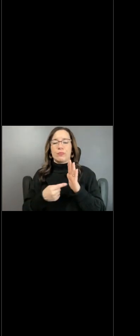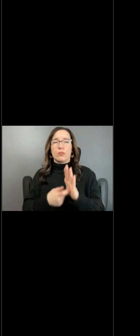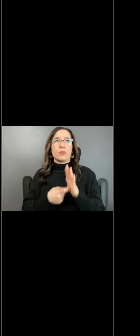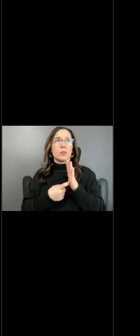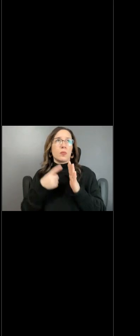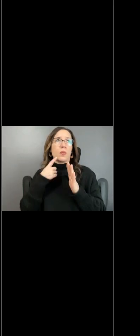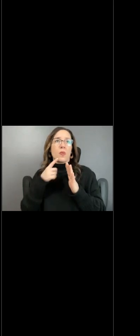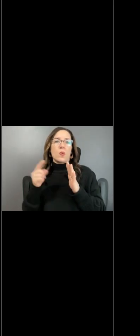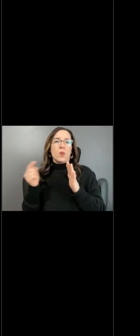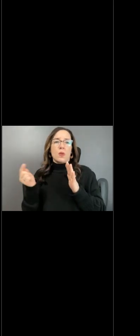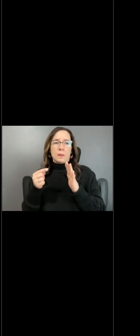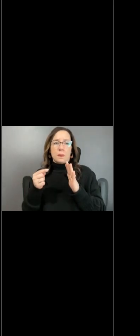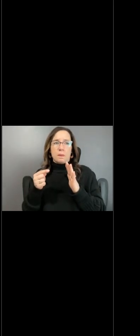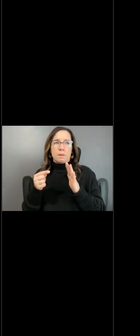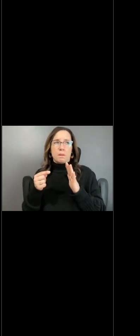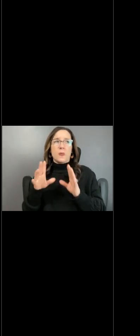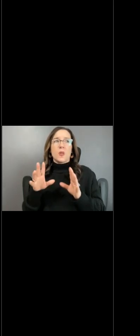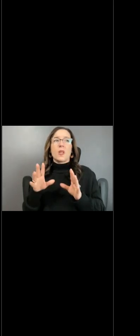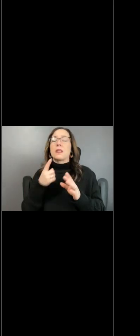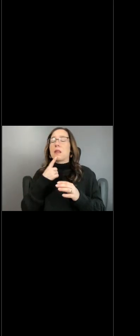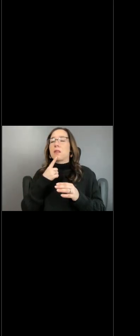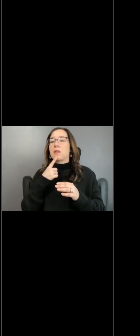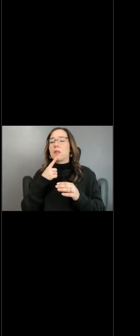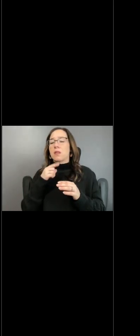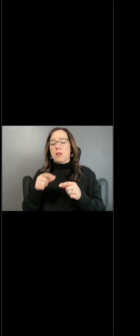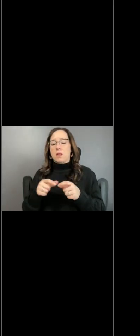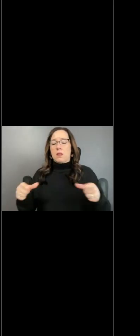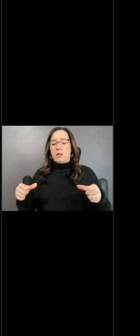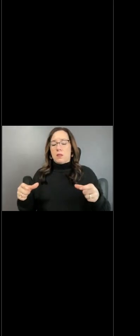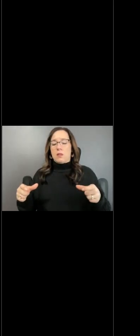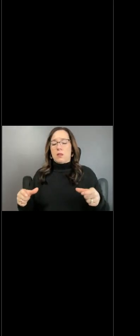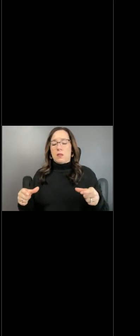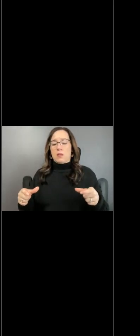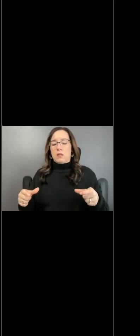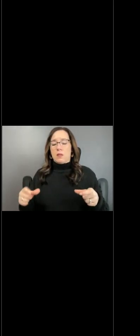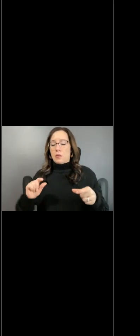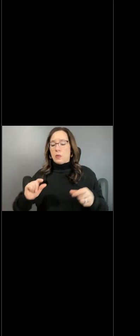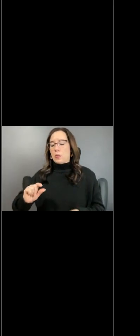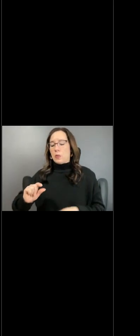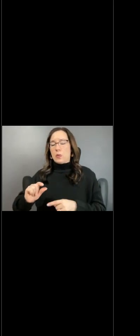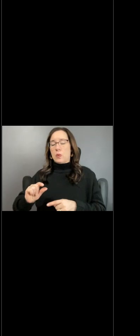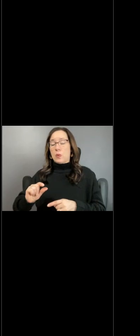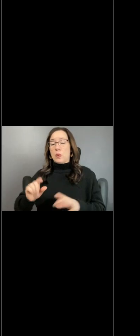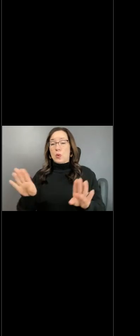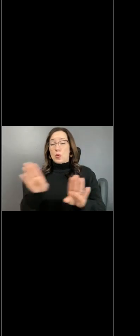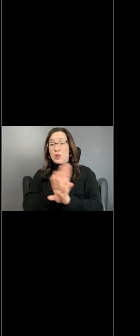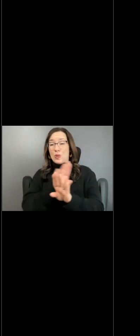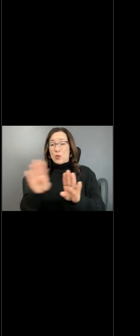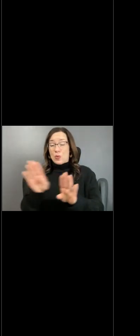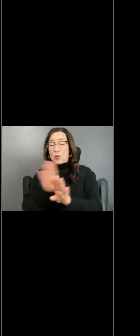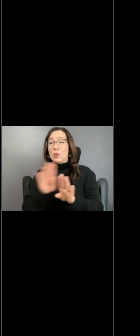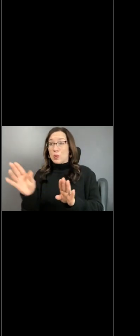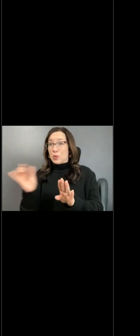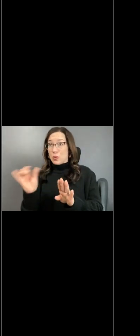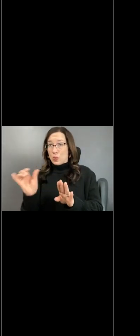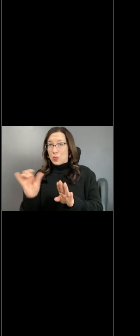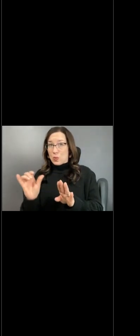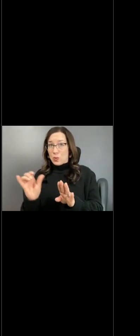4 provides that thresholds at doors, including sliding door